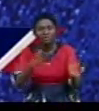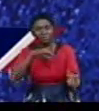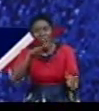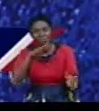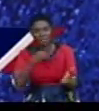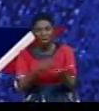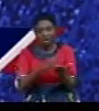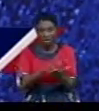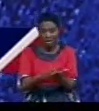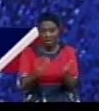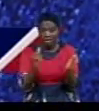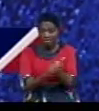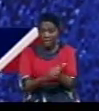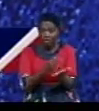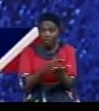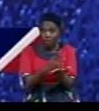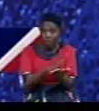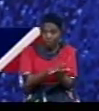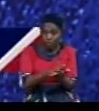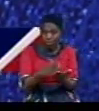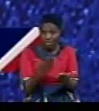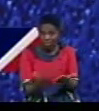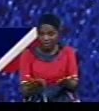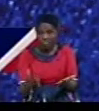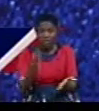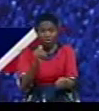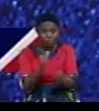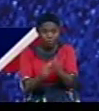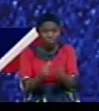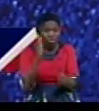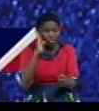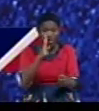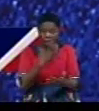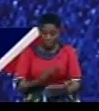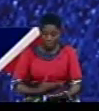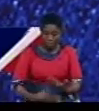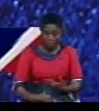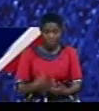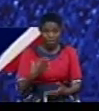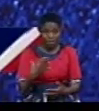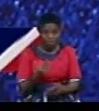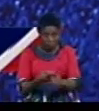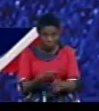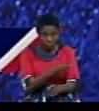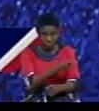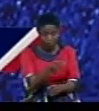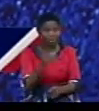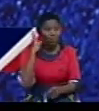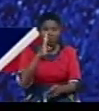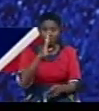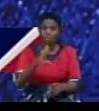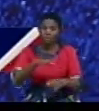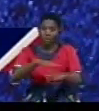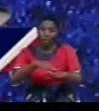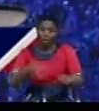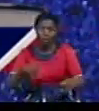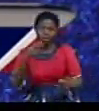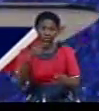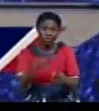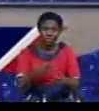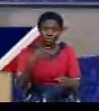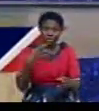holy sin which shall be born or be shall be called The Son of God